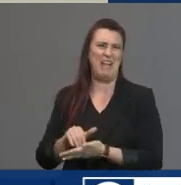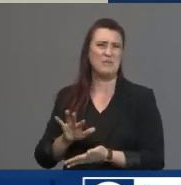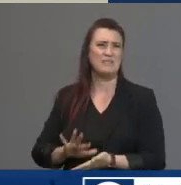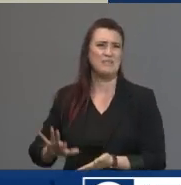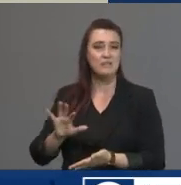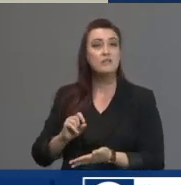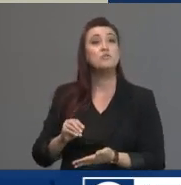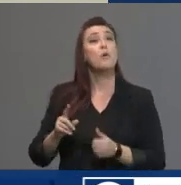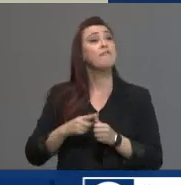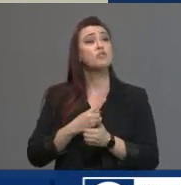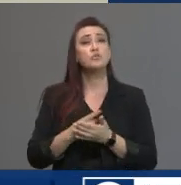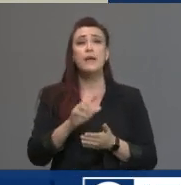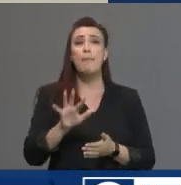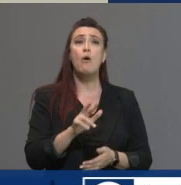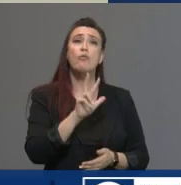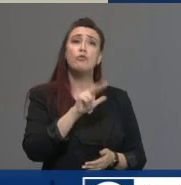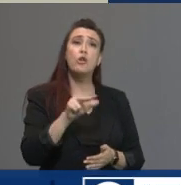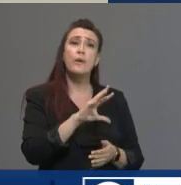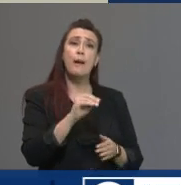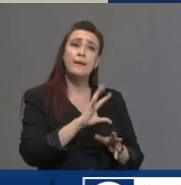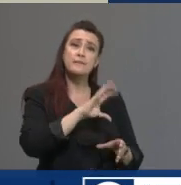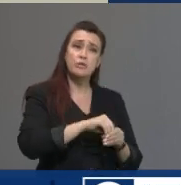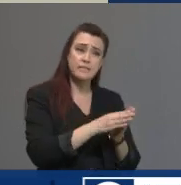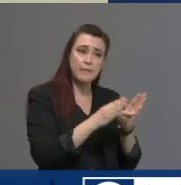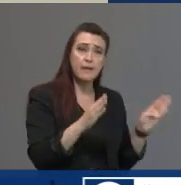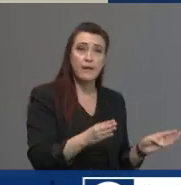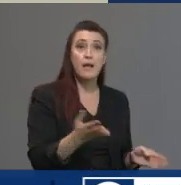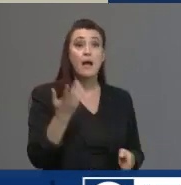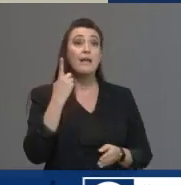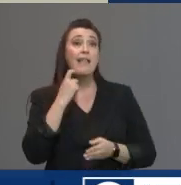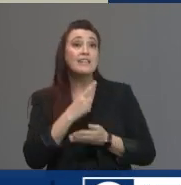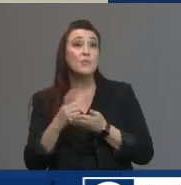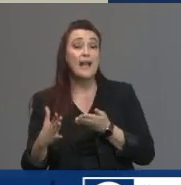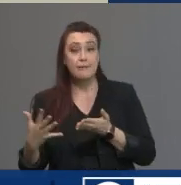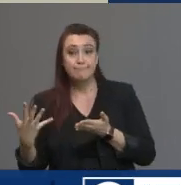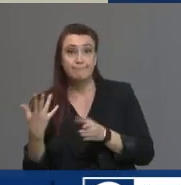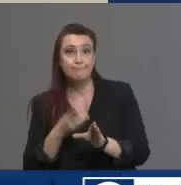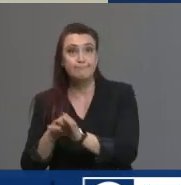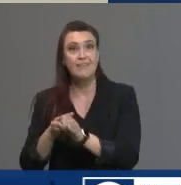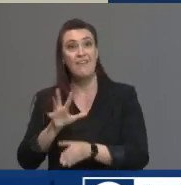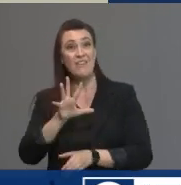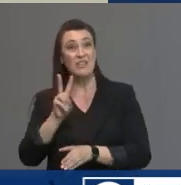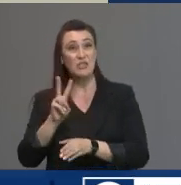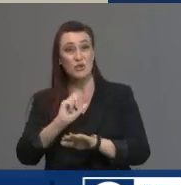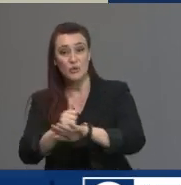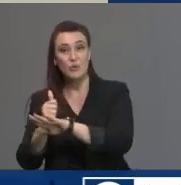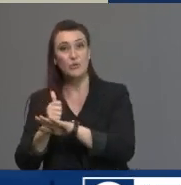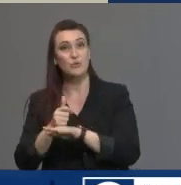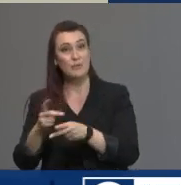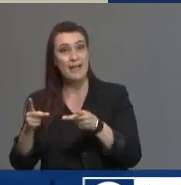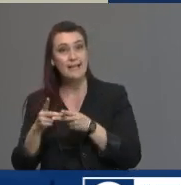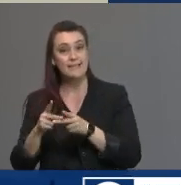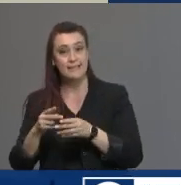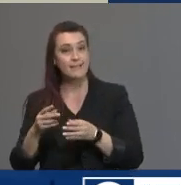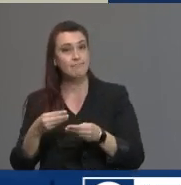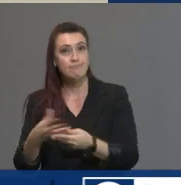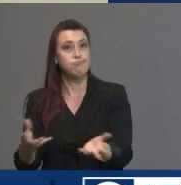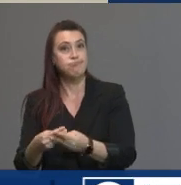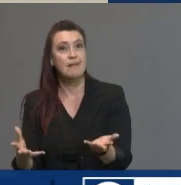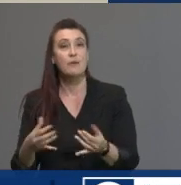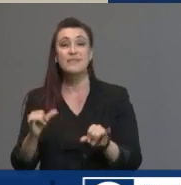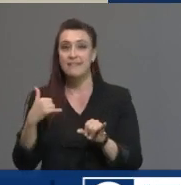week we had about 33 providers participate. This past weekend we had 52 sites participating, and we still